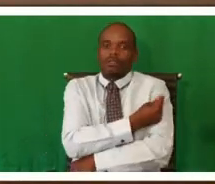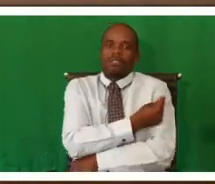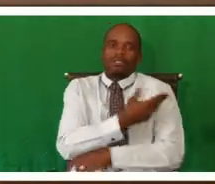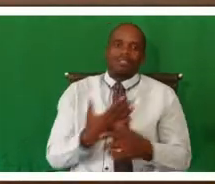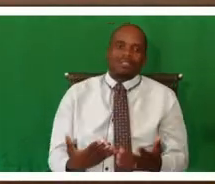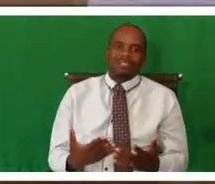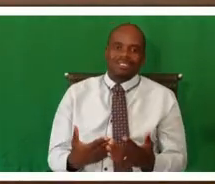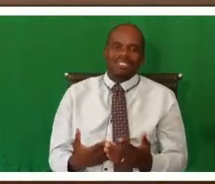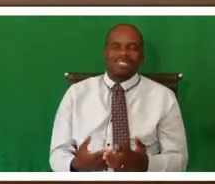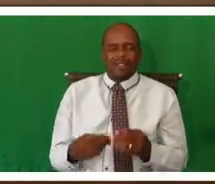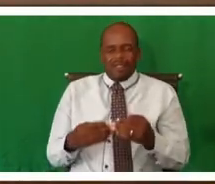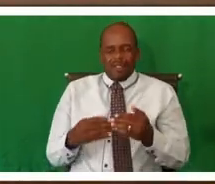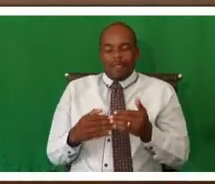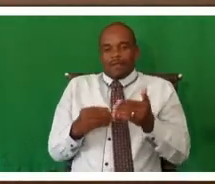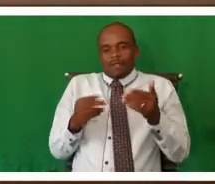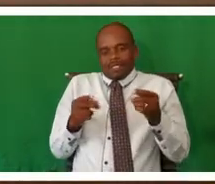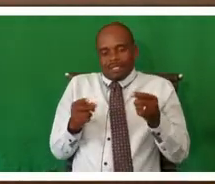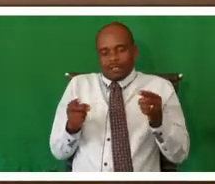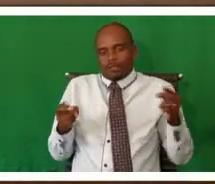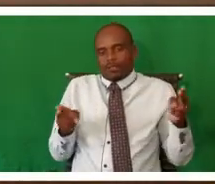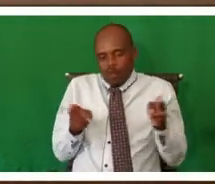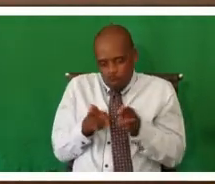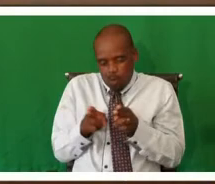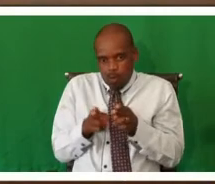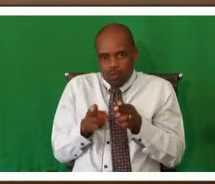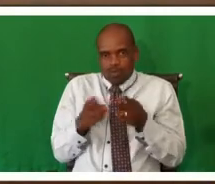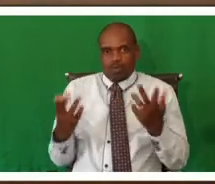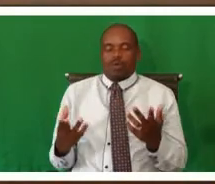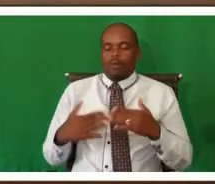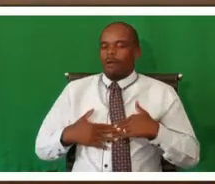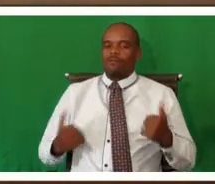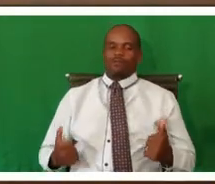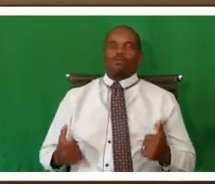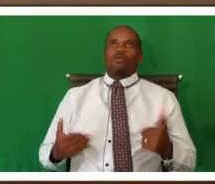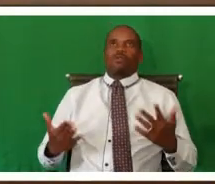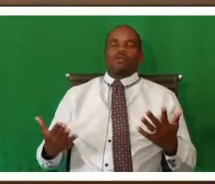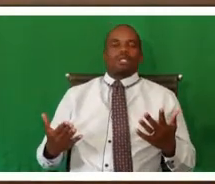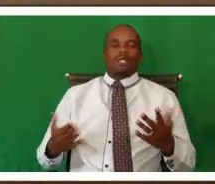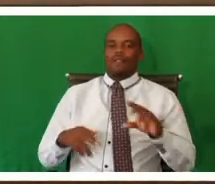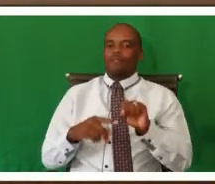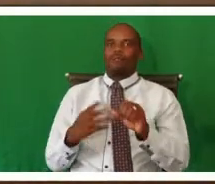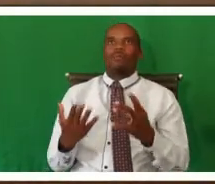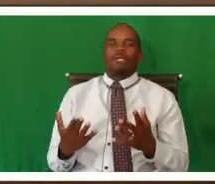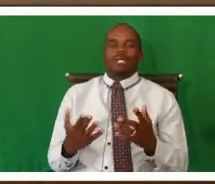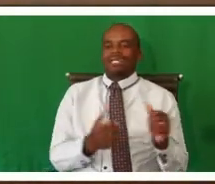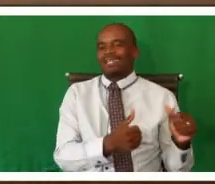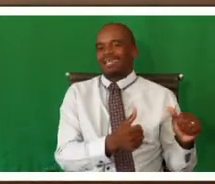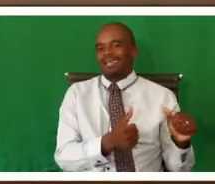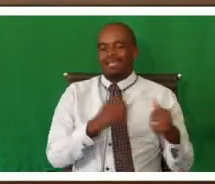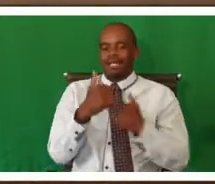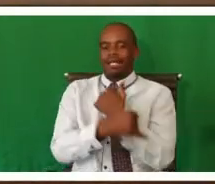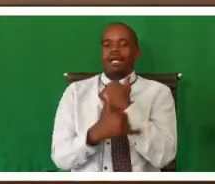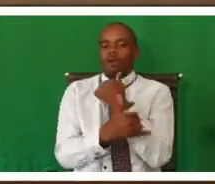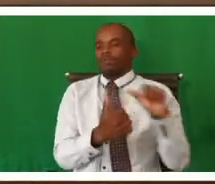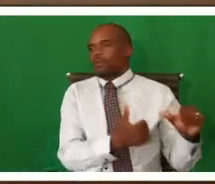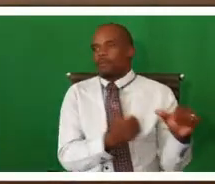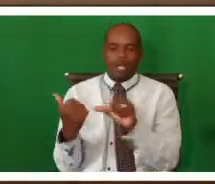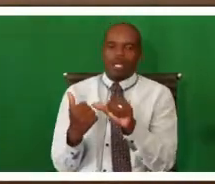a step closer to recovery and getting the country back to normal.